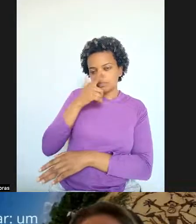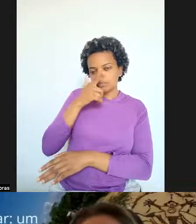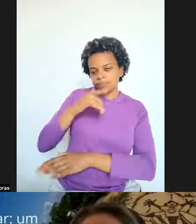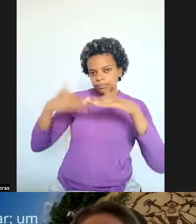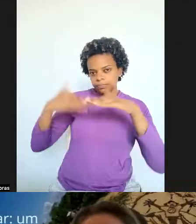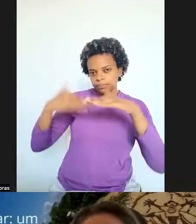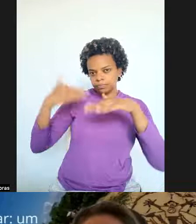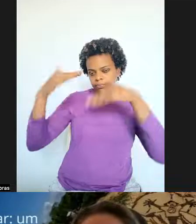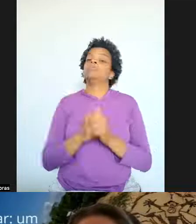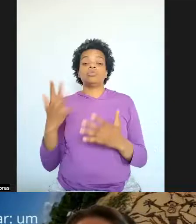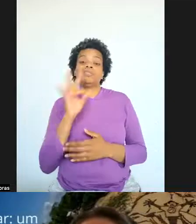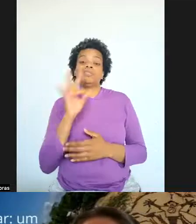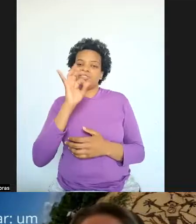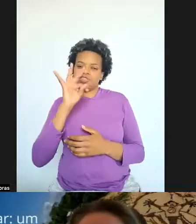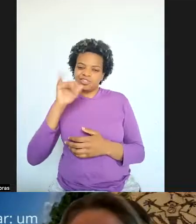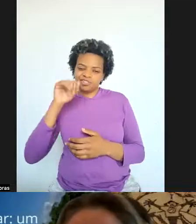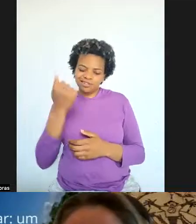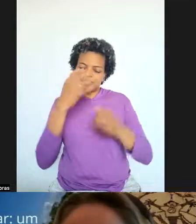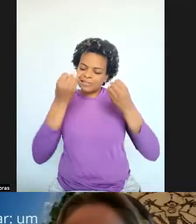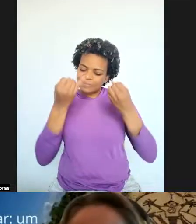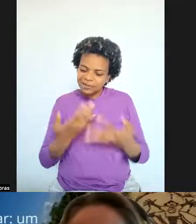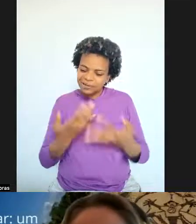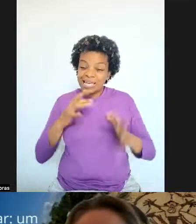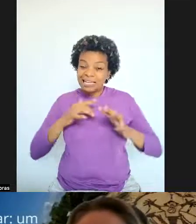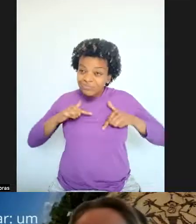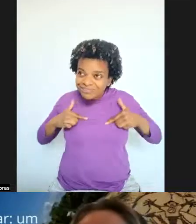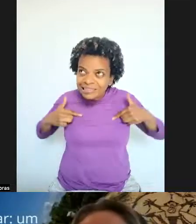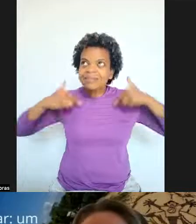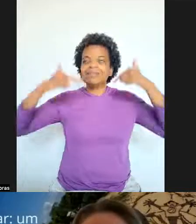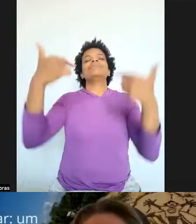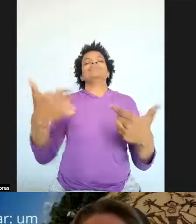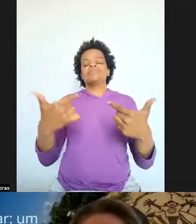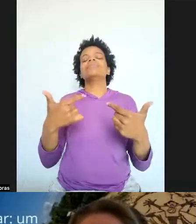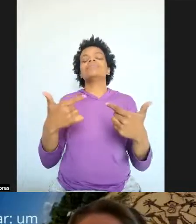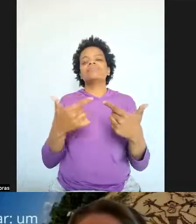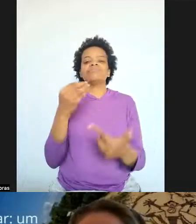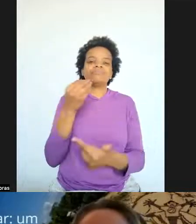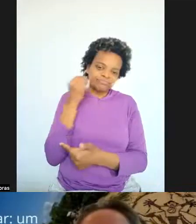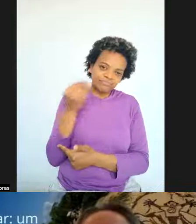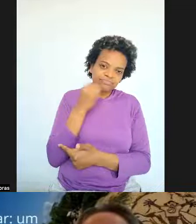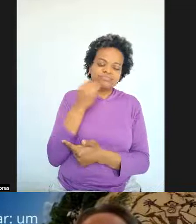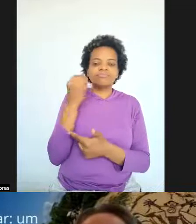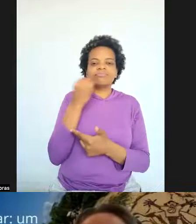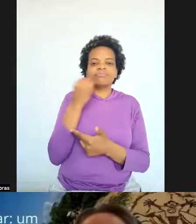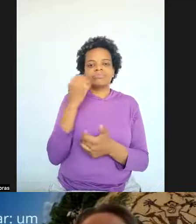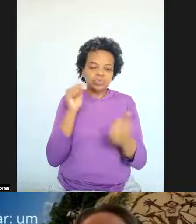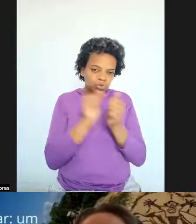And as Tatiana mentioned, it is a big challenge, and we should really highlight this,